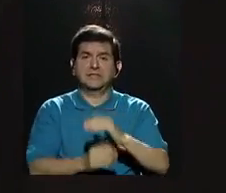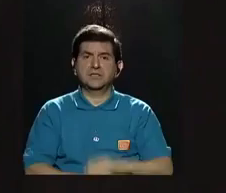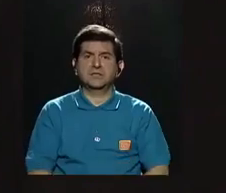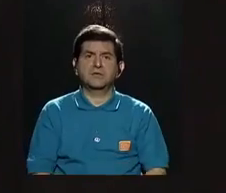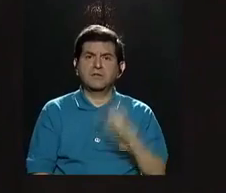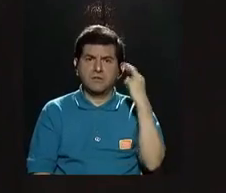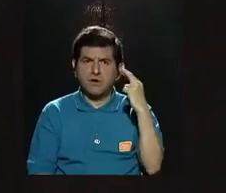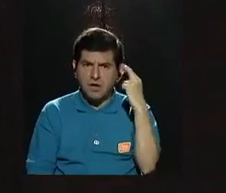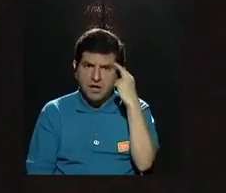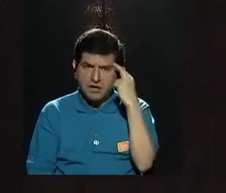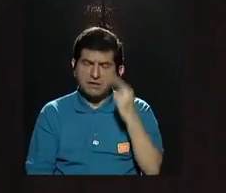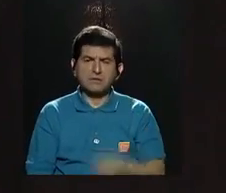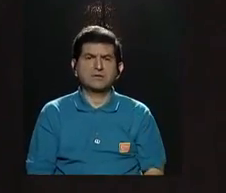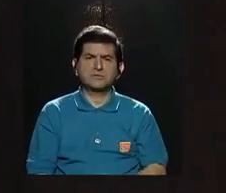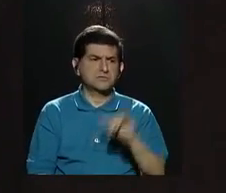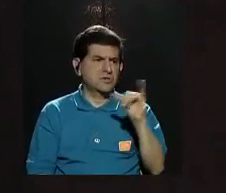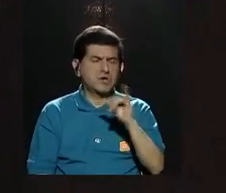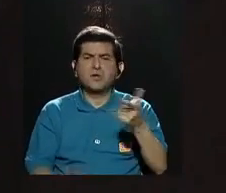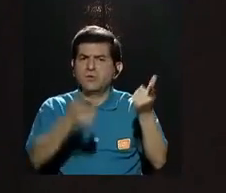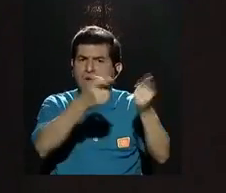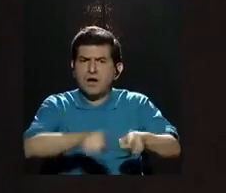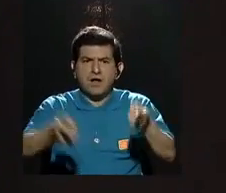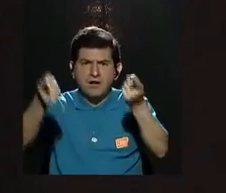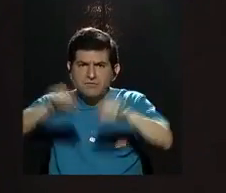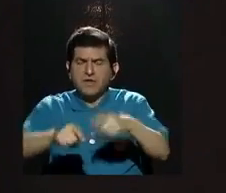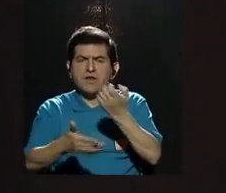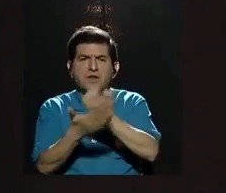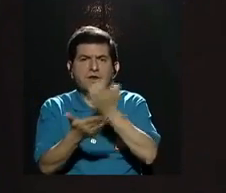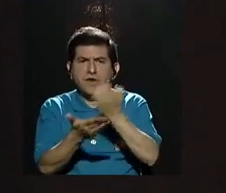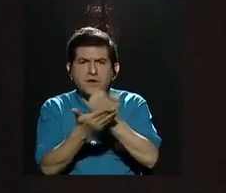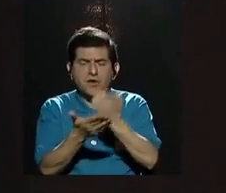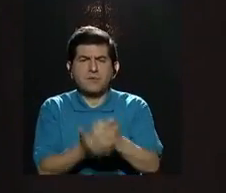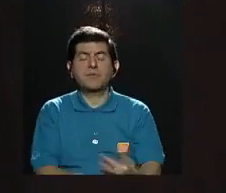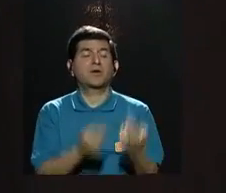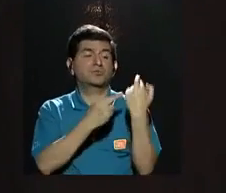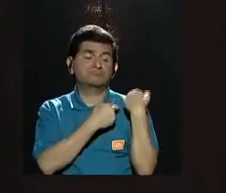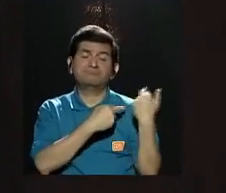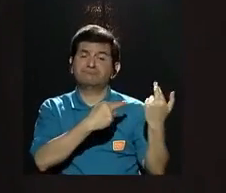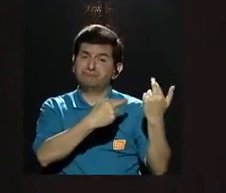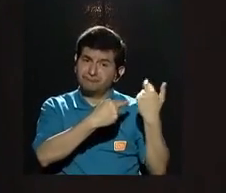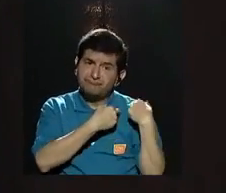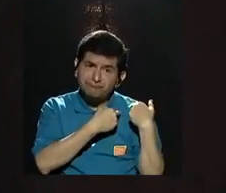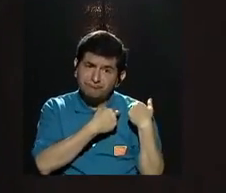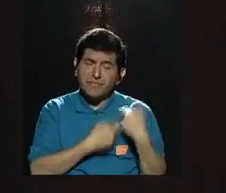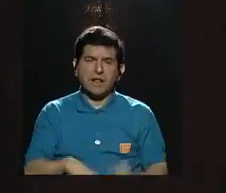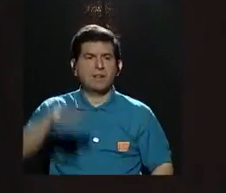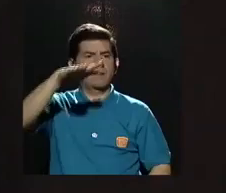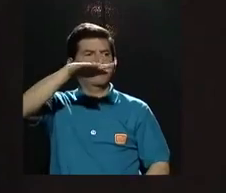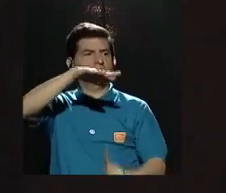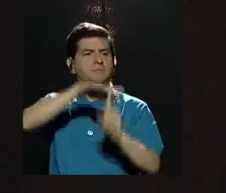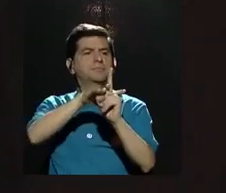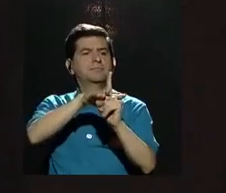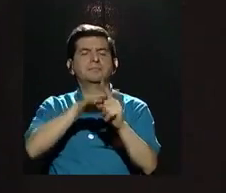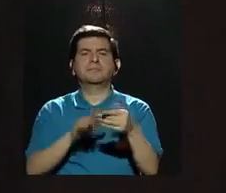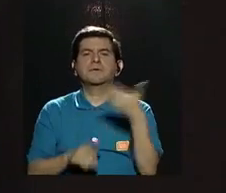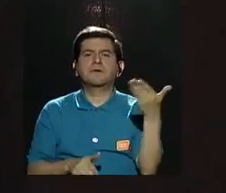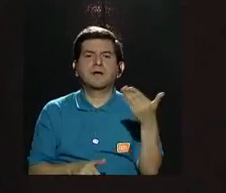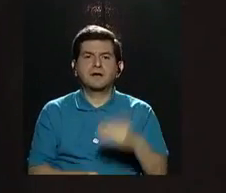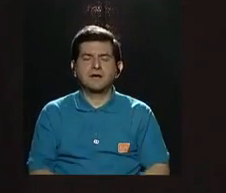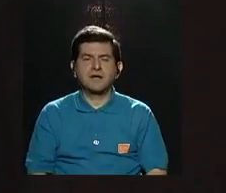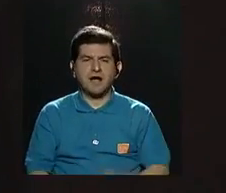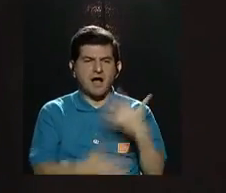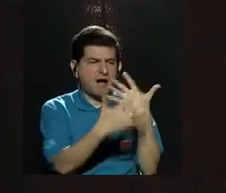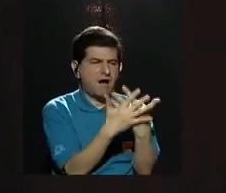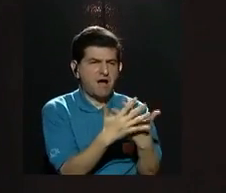same economic phenomena that are responsible for the rise of mass incarceration and